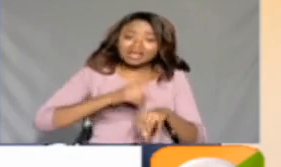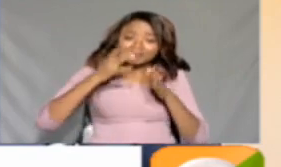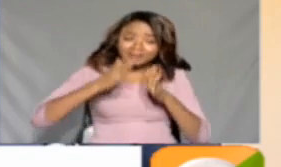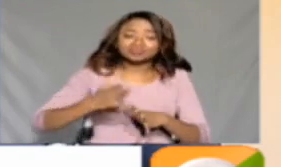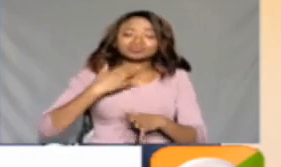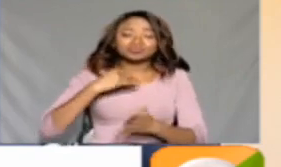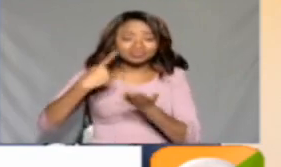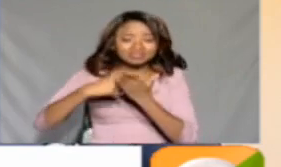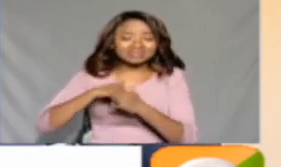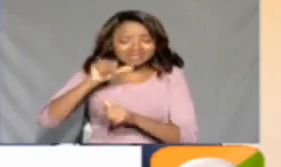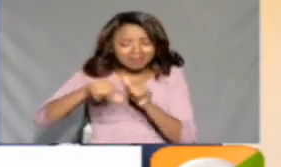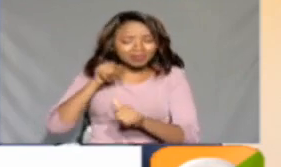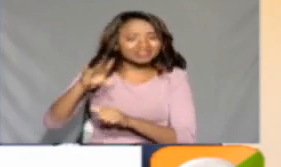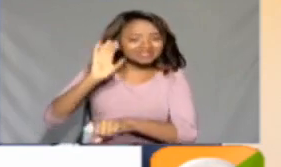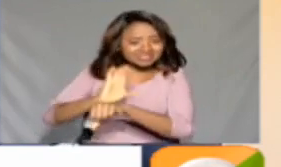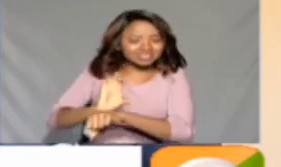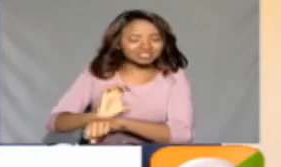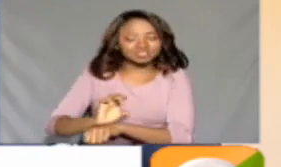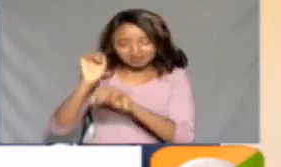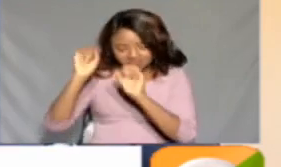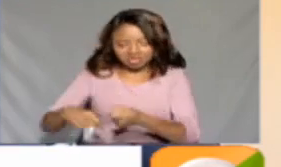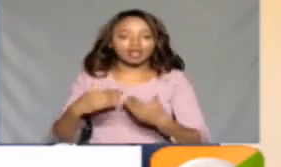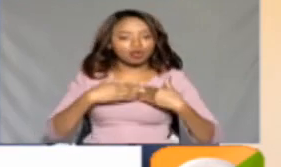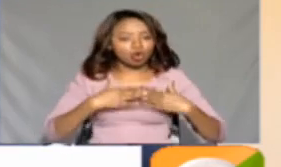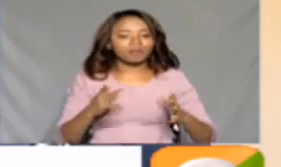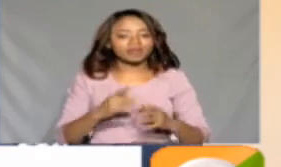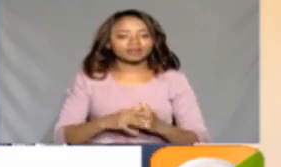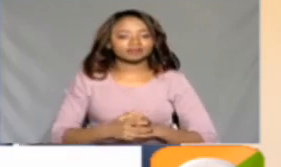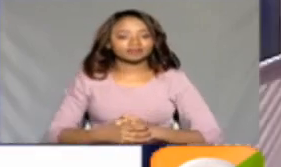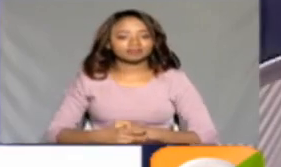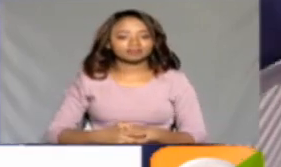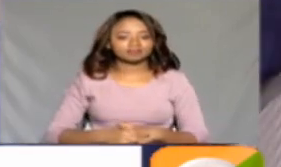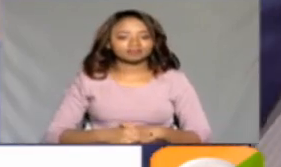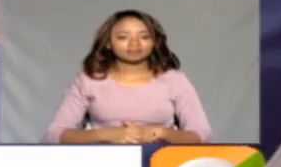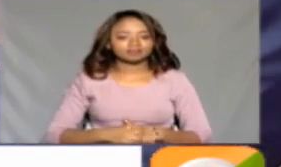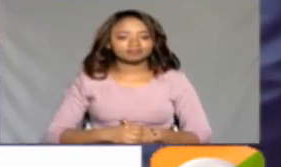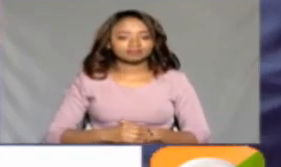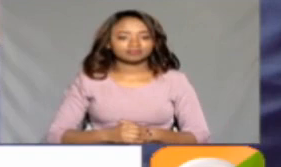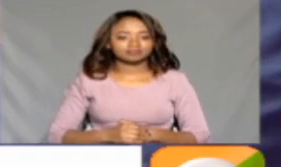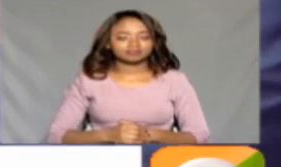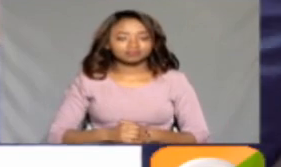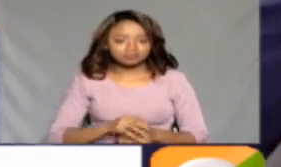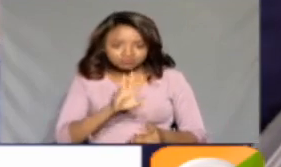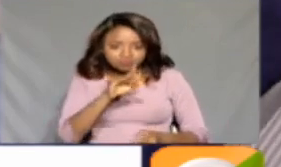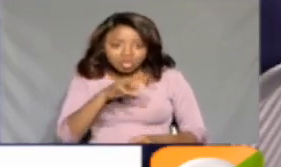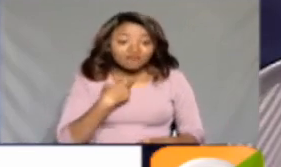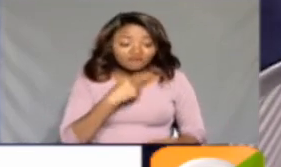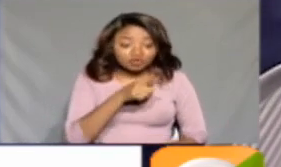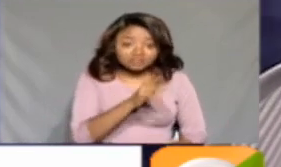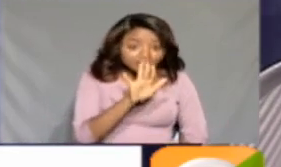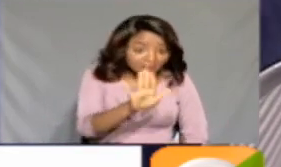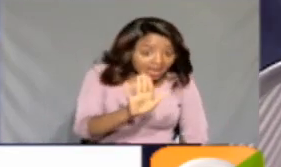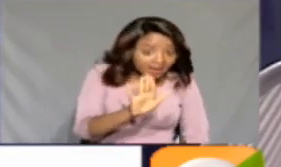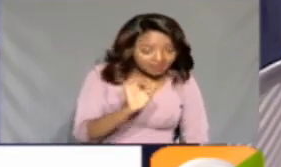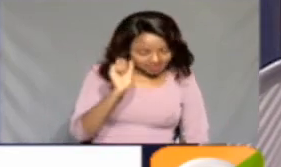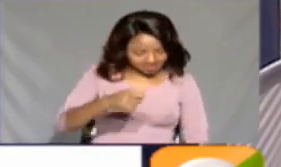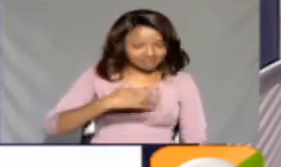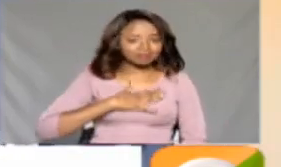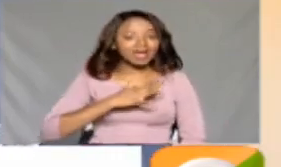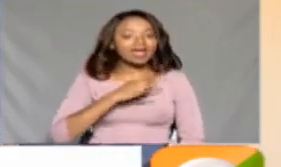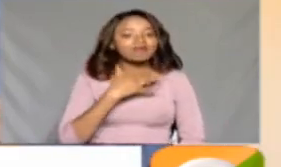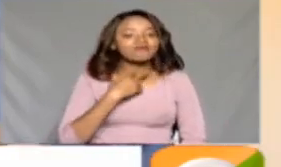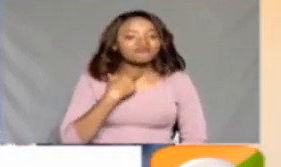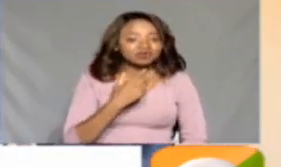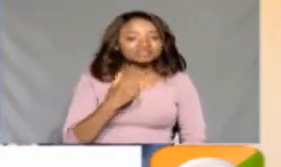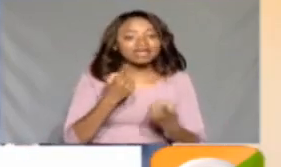Kiambaa Church, I can talk about it. Sure. And I have no apologies to make. But still, I'm asking you, is that you? Was that you? It was my voice. It was your voice. But the manipulation